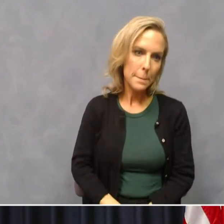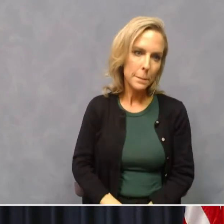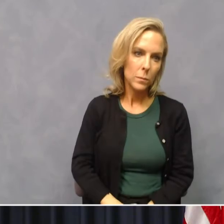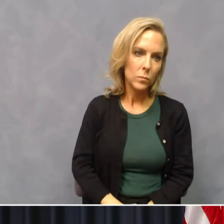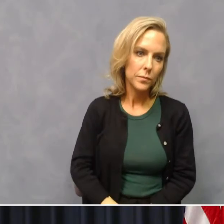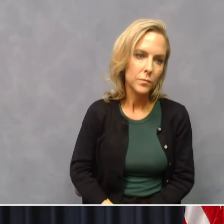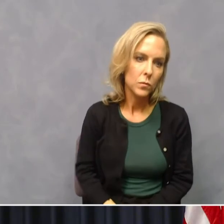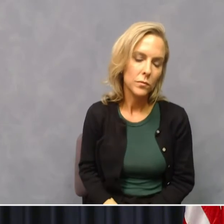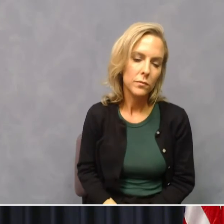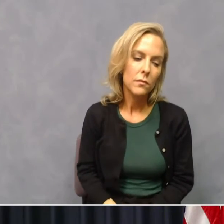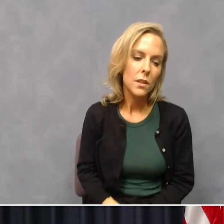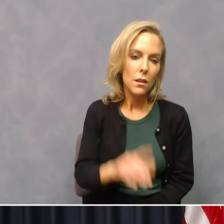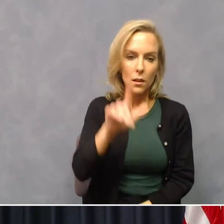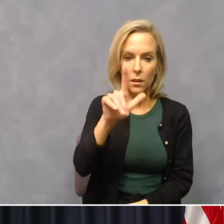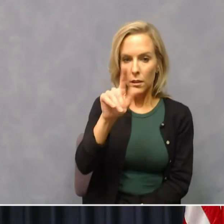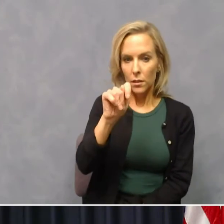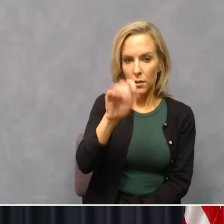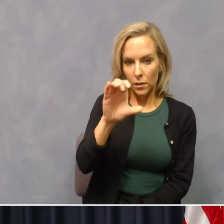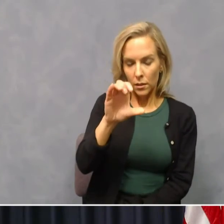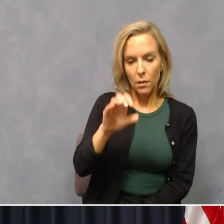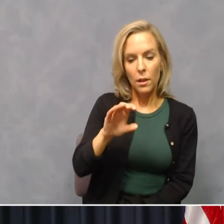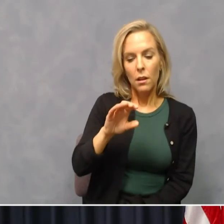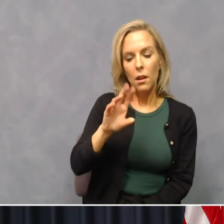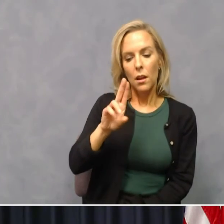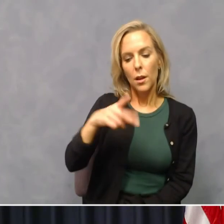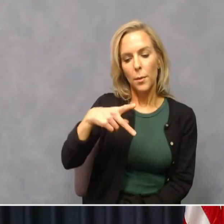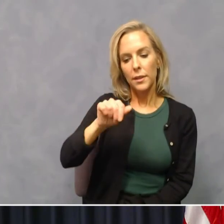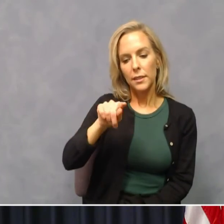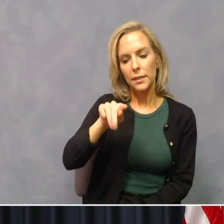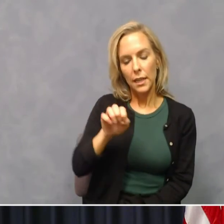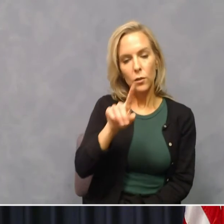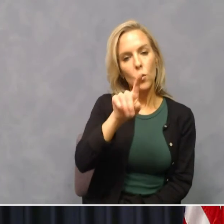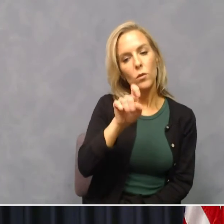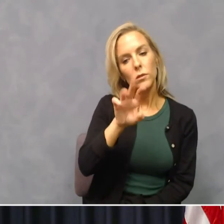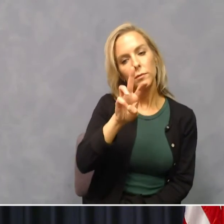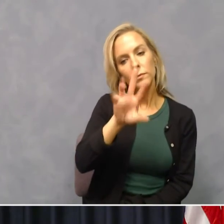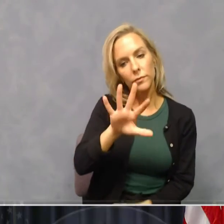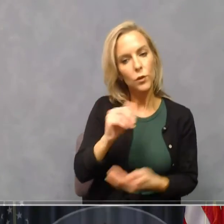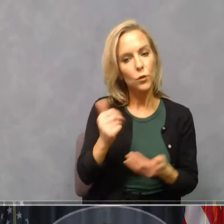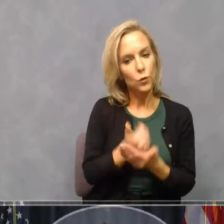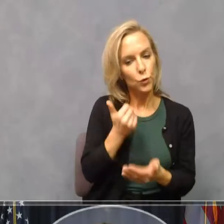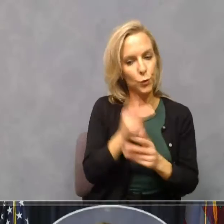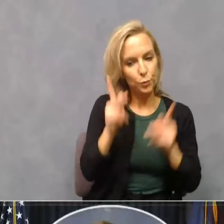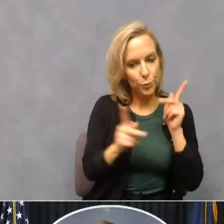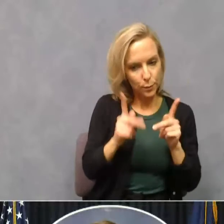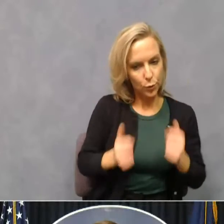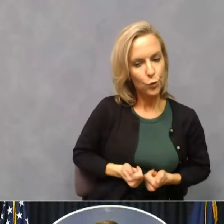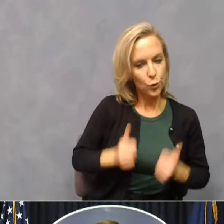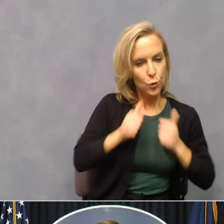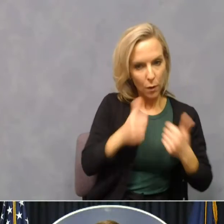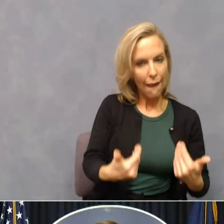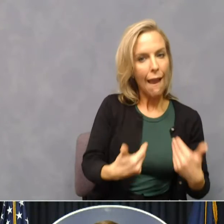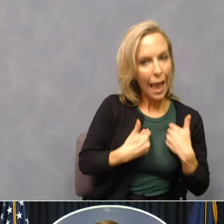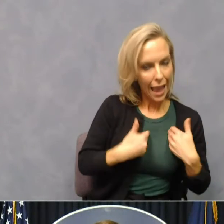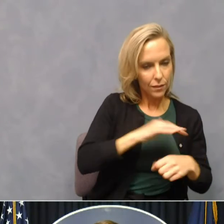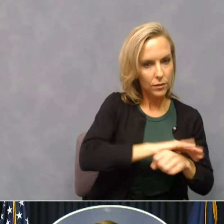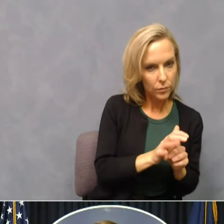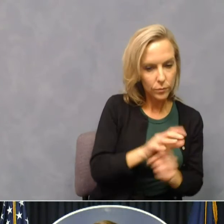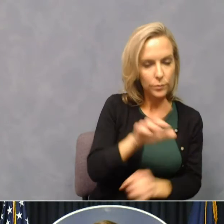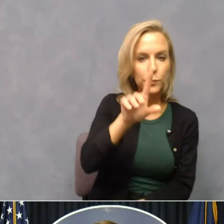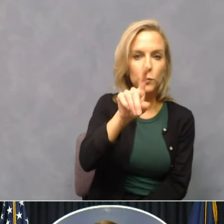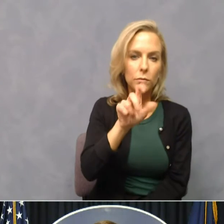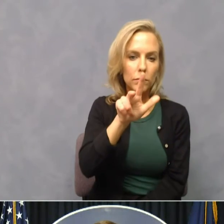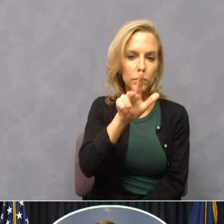Our long-term care update today, 165 new residents testing positive, 134